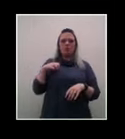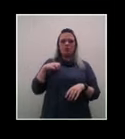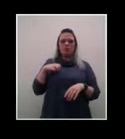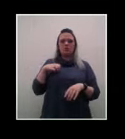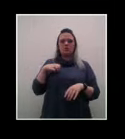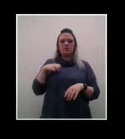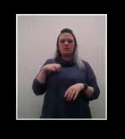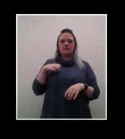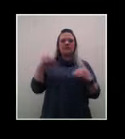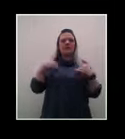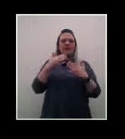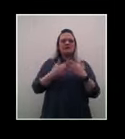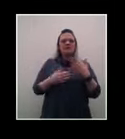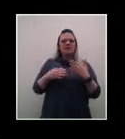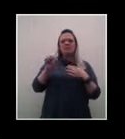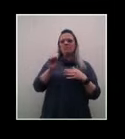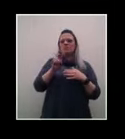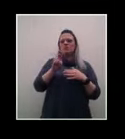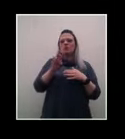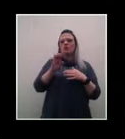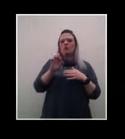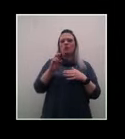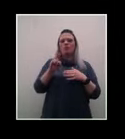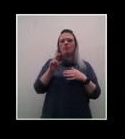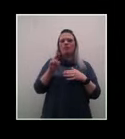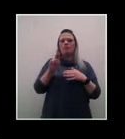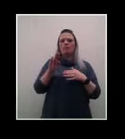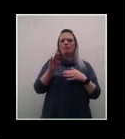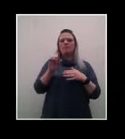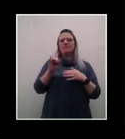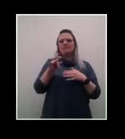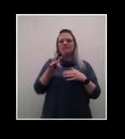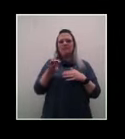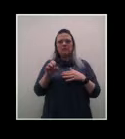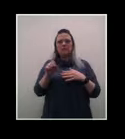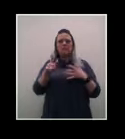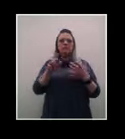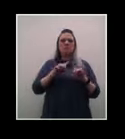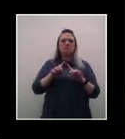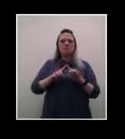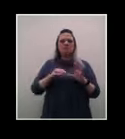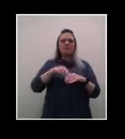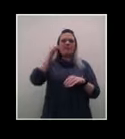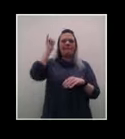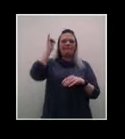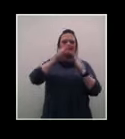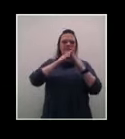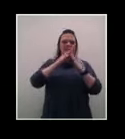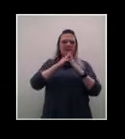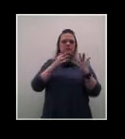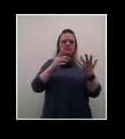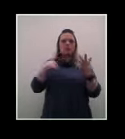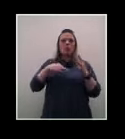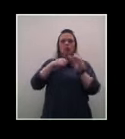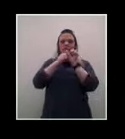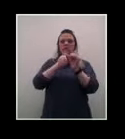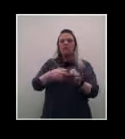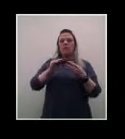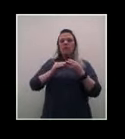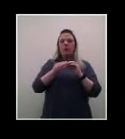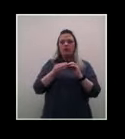some suburban sites across this community. We have sites in the city, and we're going to keep track of these numbers with regards